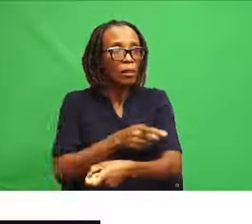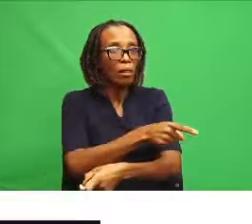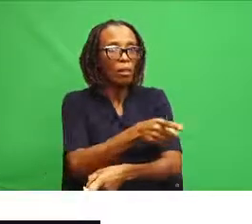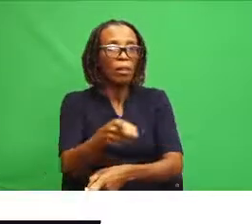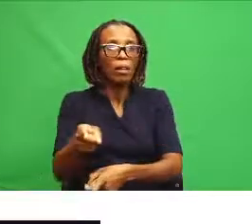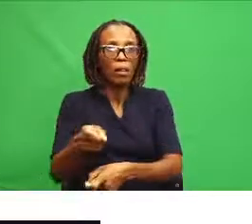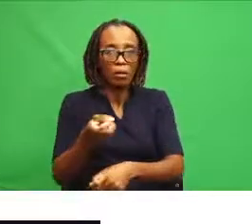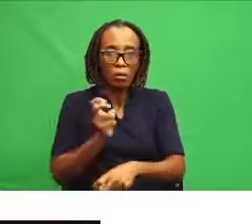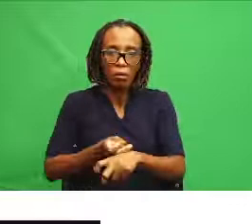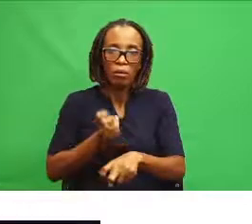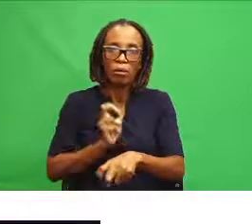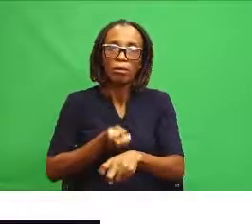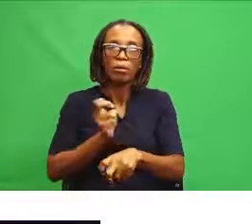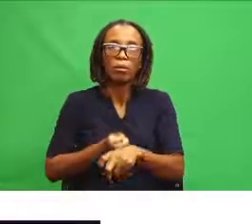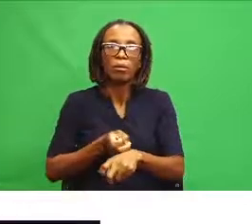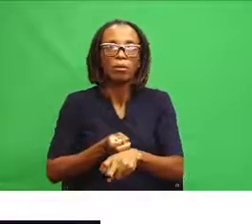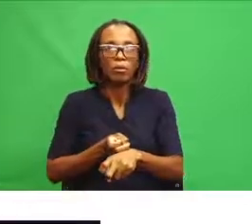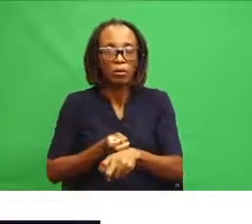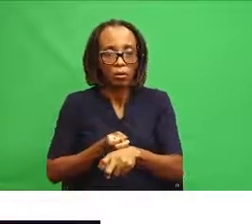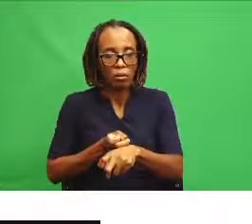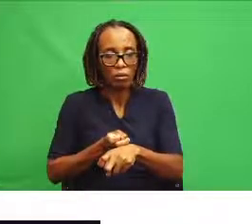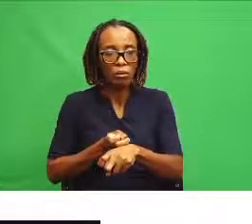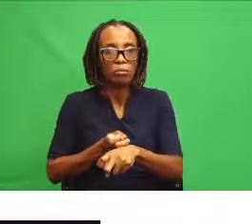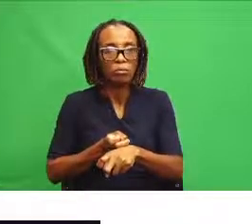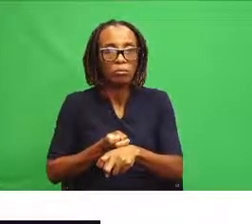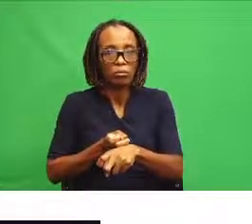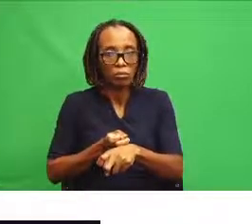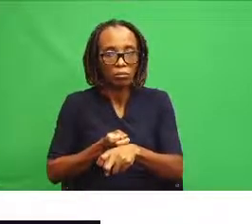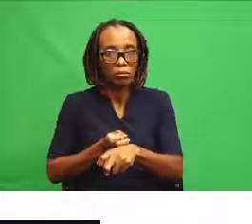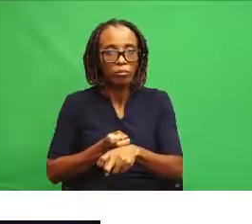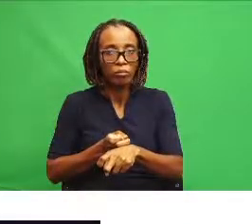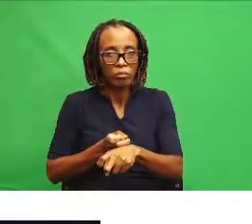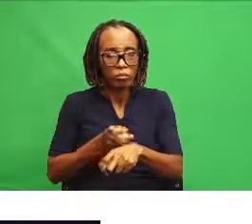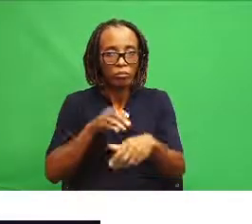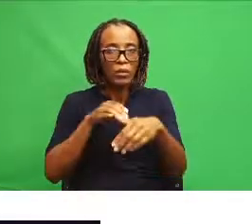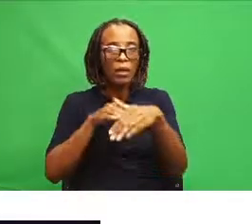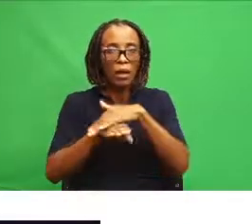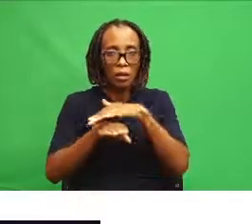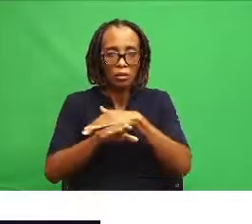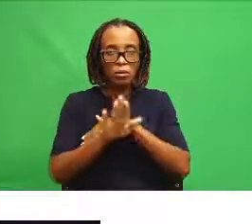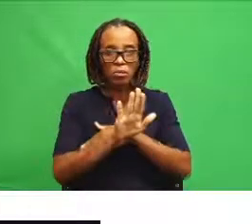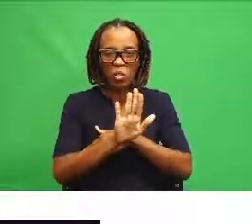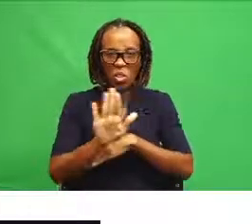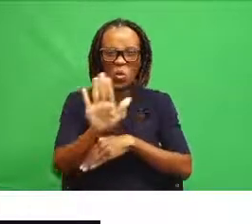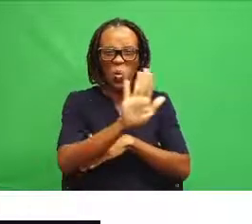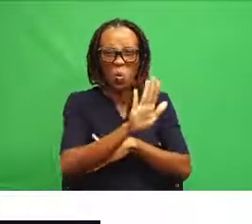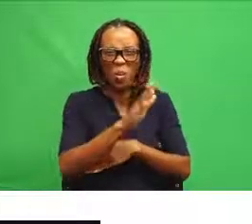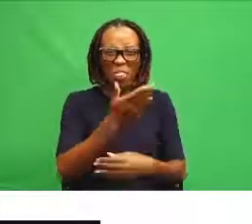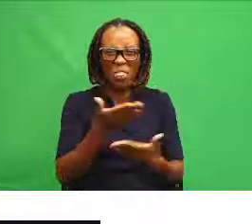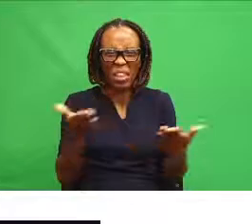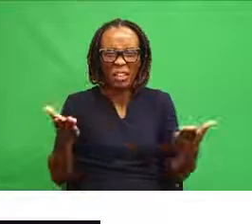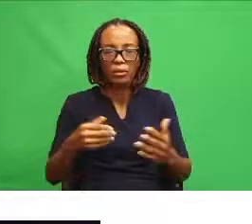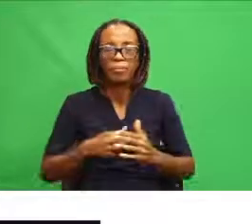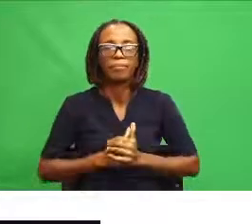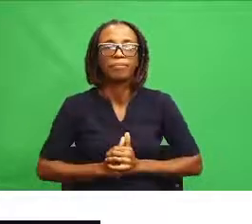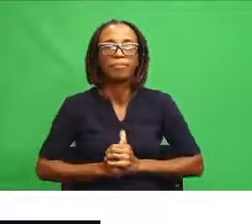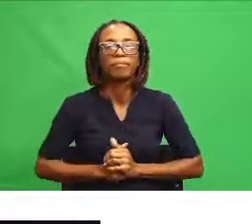difficult time being able to take possession of that stuff. Yeah?